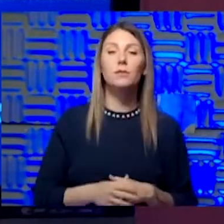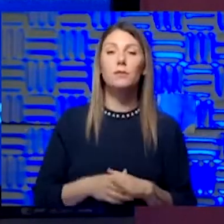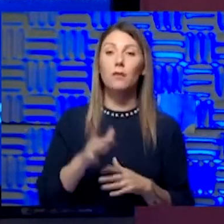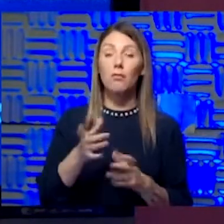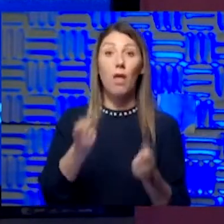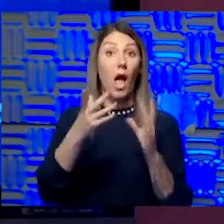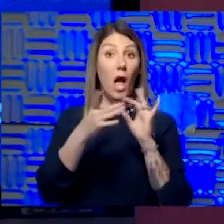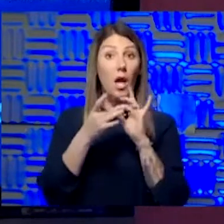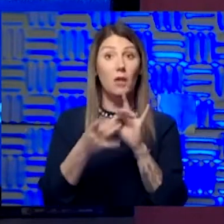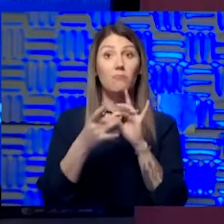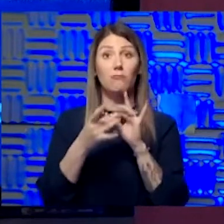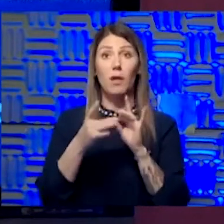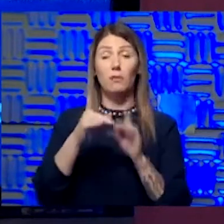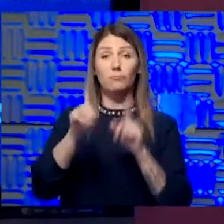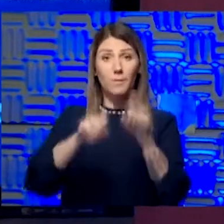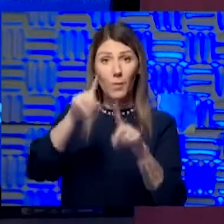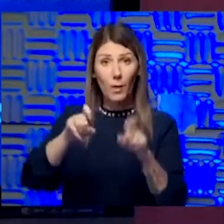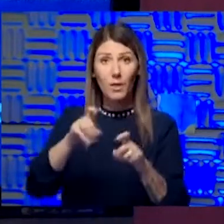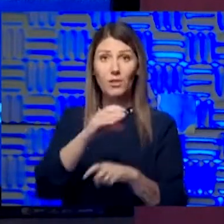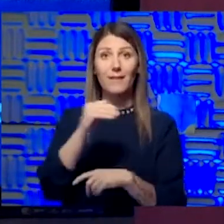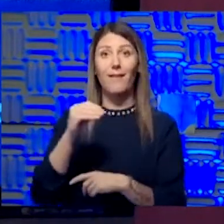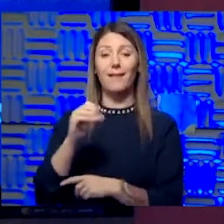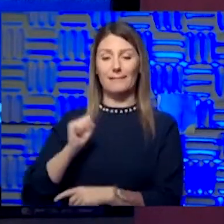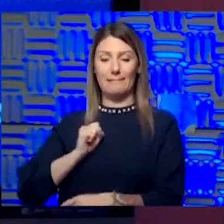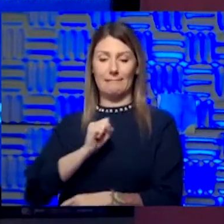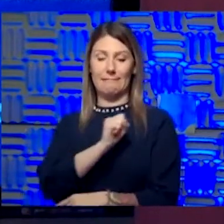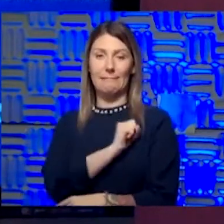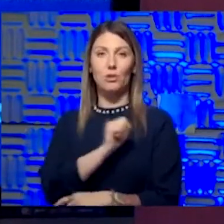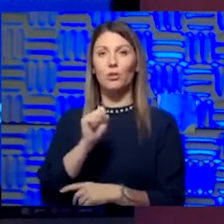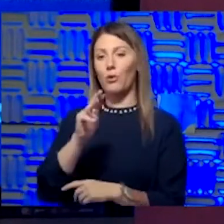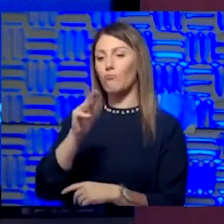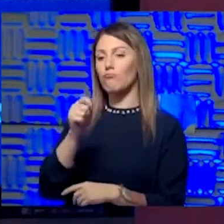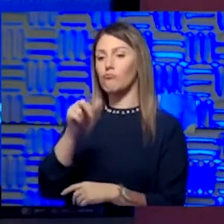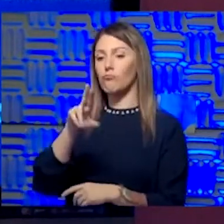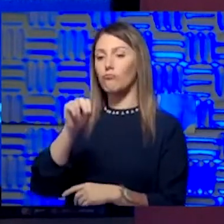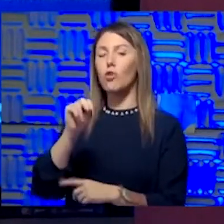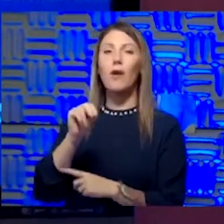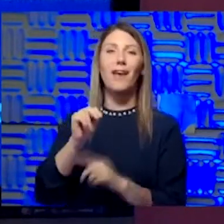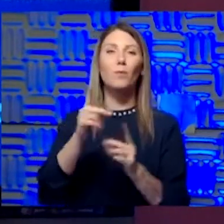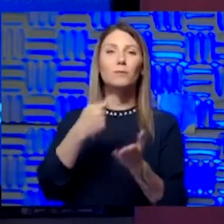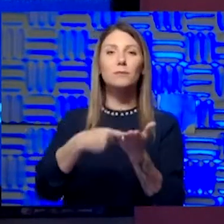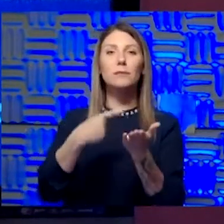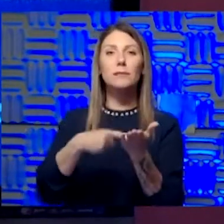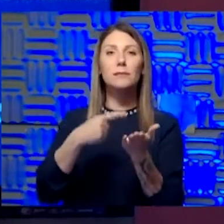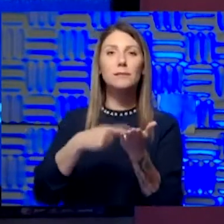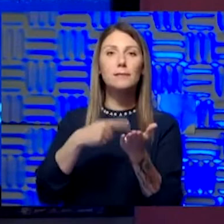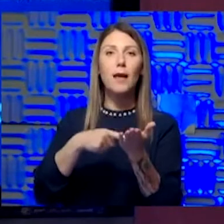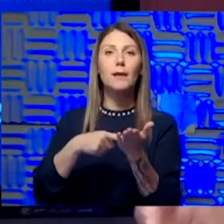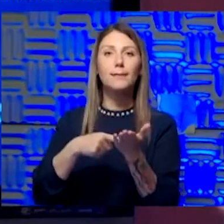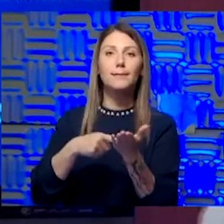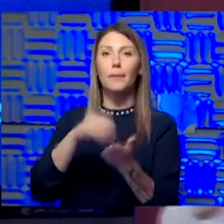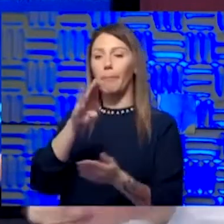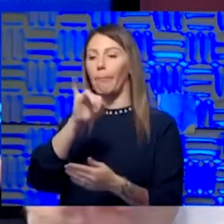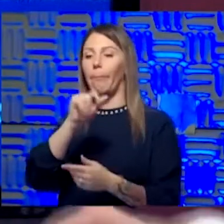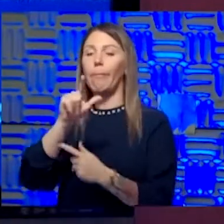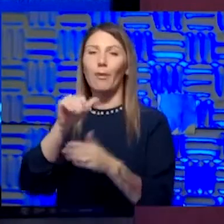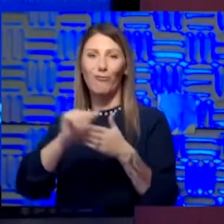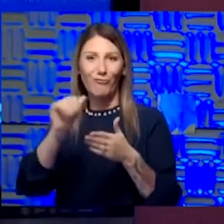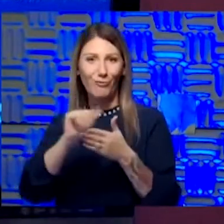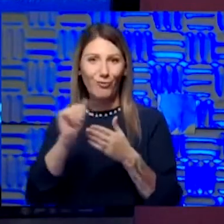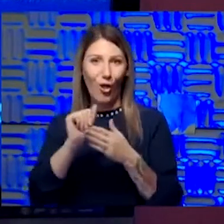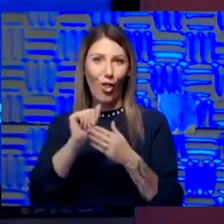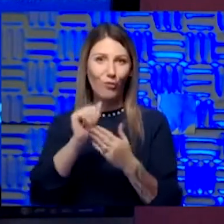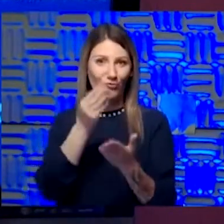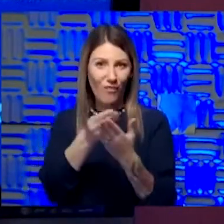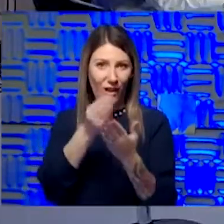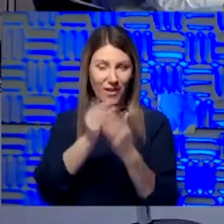We'll be on, and Senator Moran will be back talking about the $25 billion funding for testing. So just a heads up about those things. And then